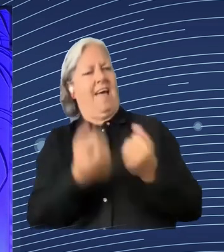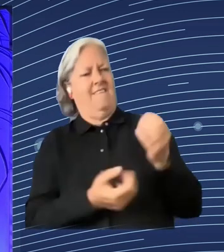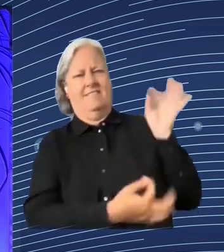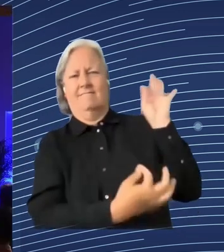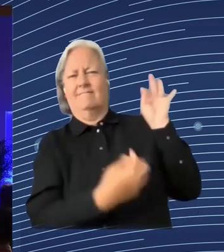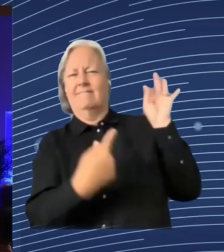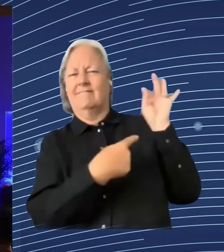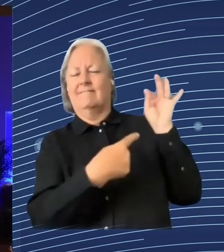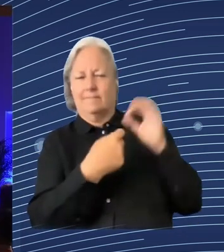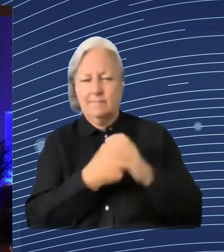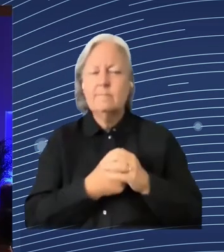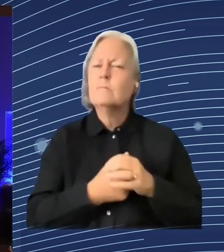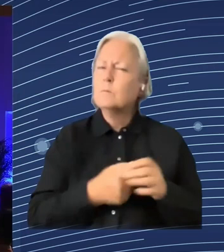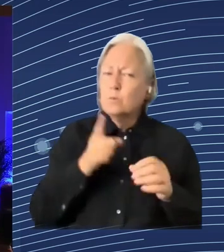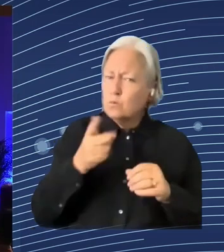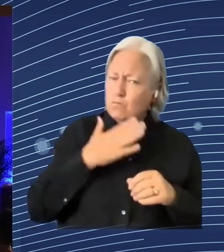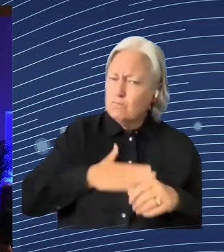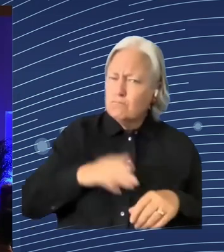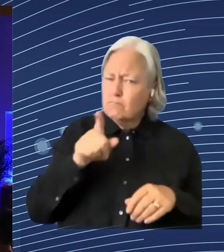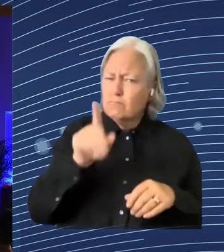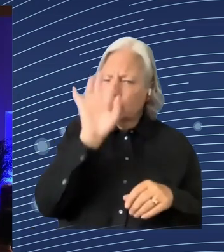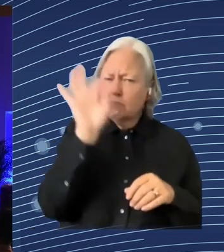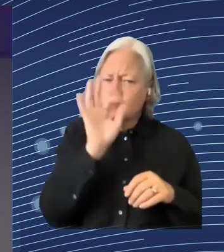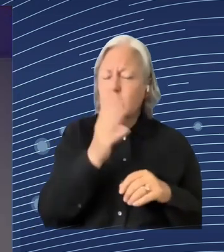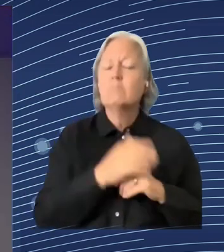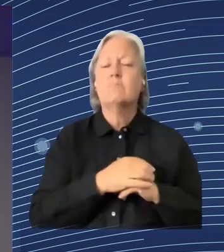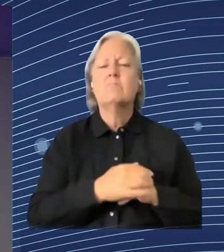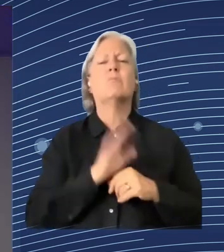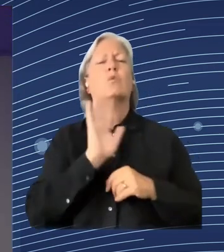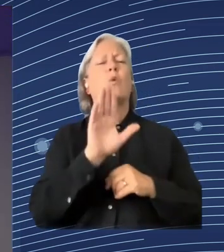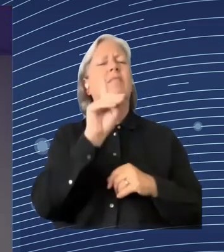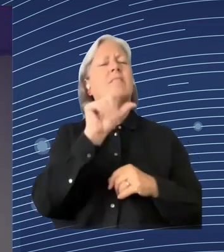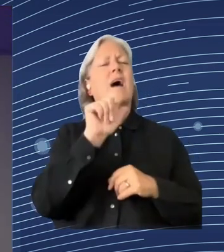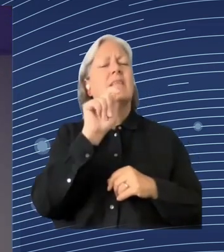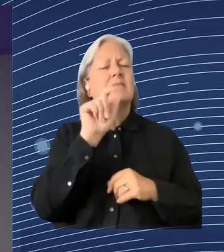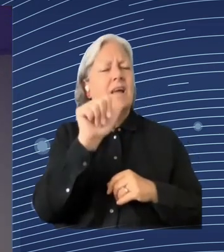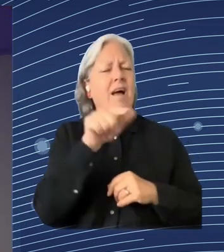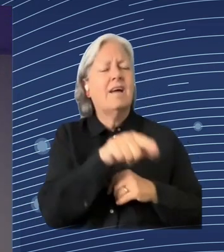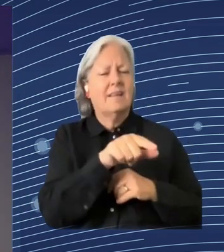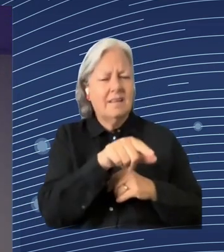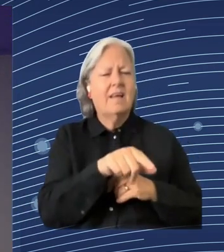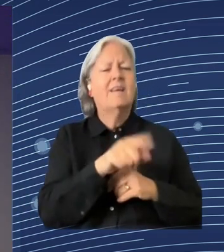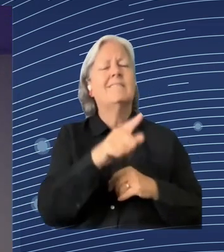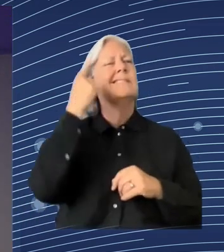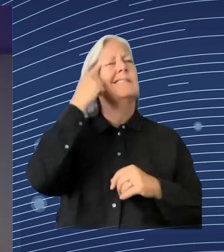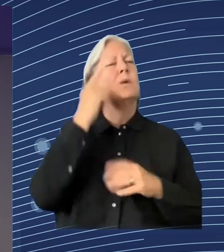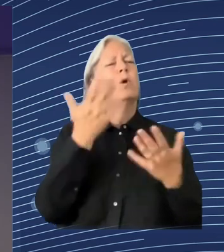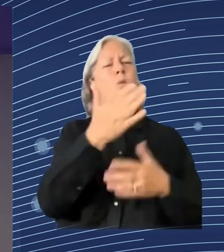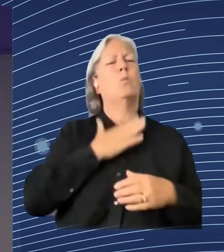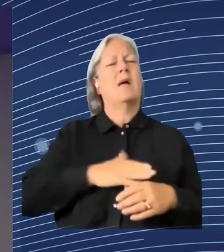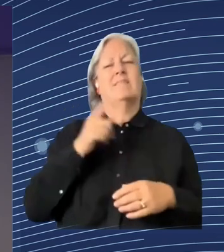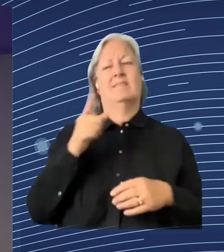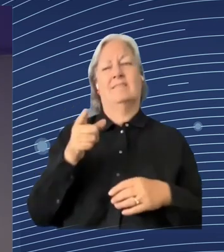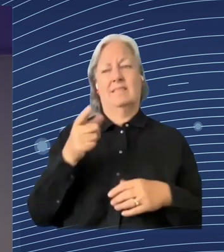curious now. No, I was looking at ESG data and then what would you like to see done by policymakers? So that's the fourth one?